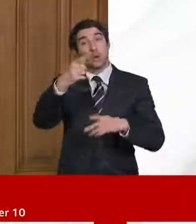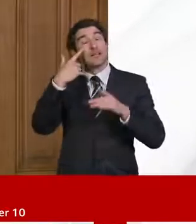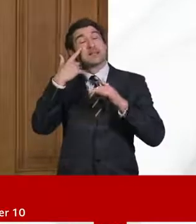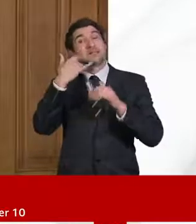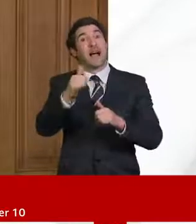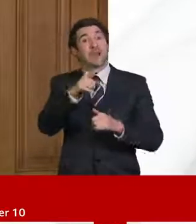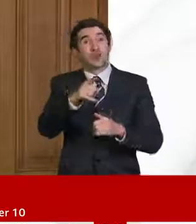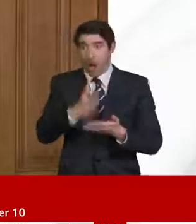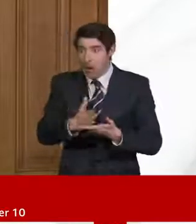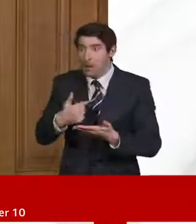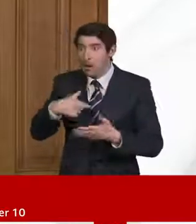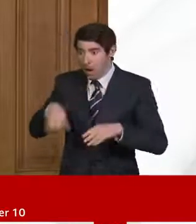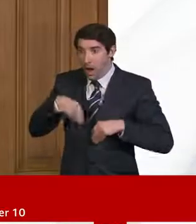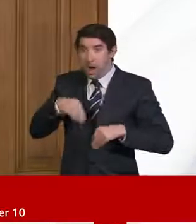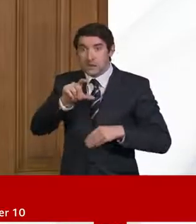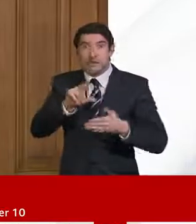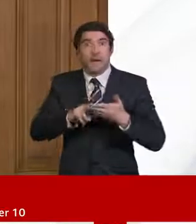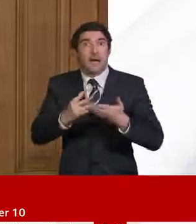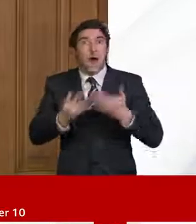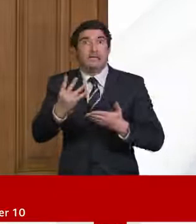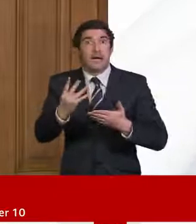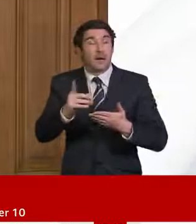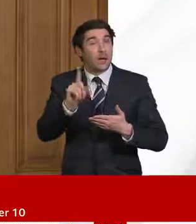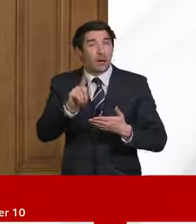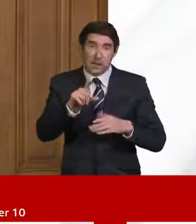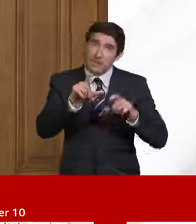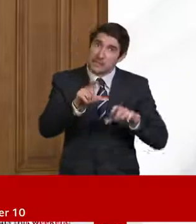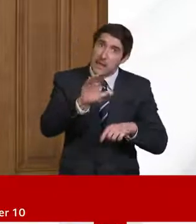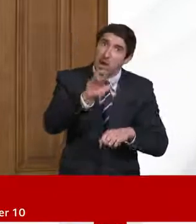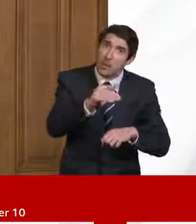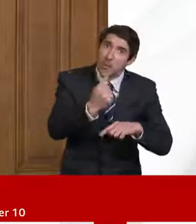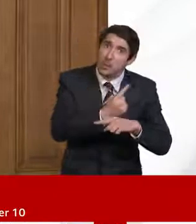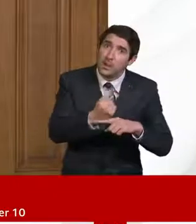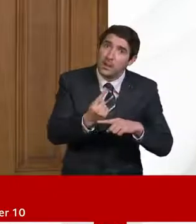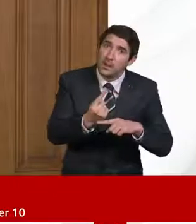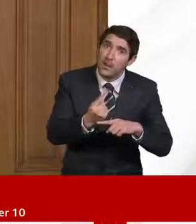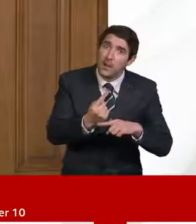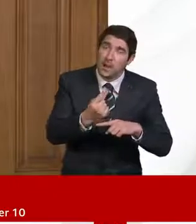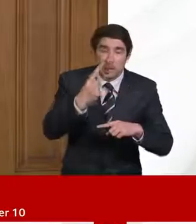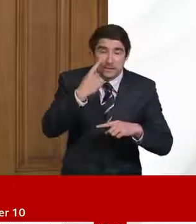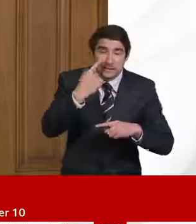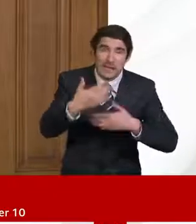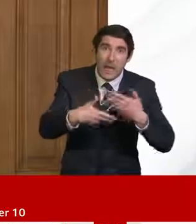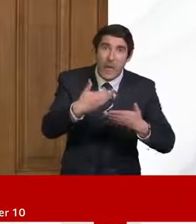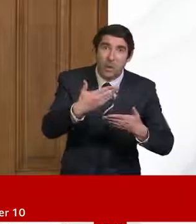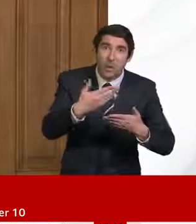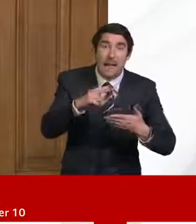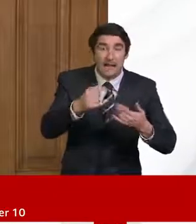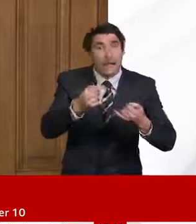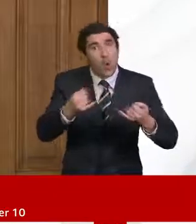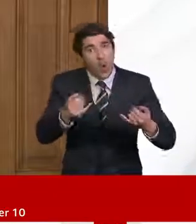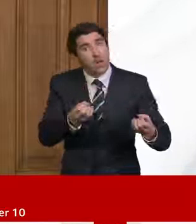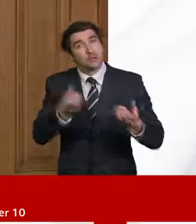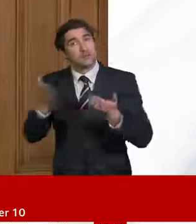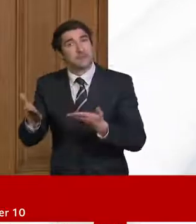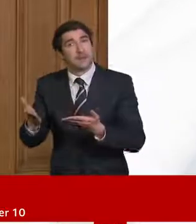clinical team out to test you at your home, we will be using capacity we could be using in the health service. But the test that I